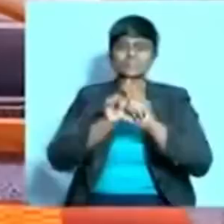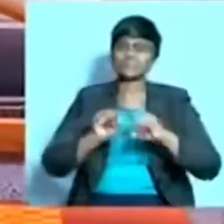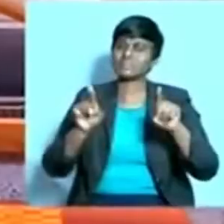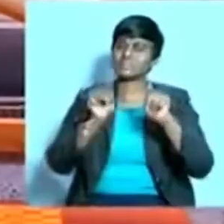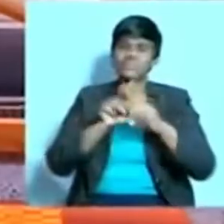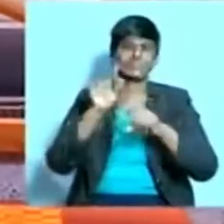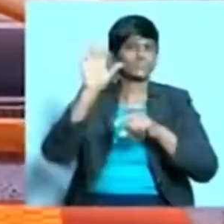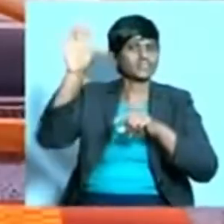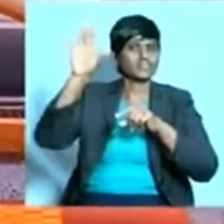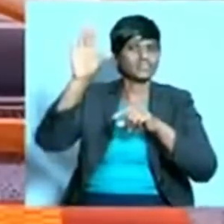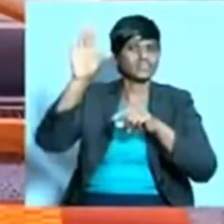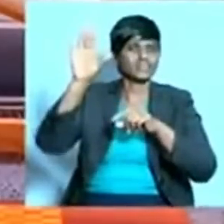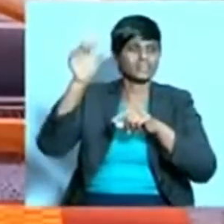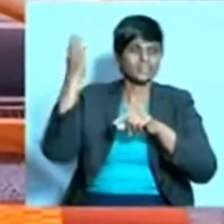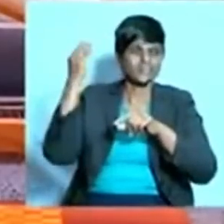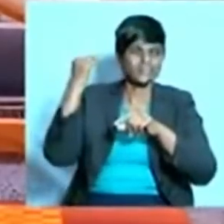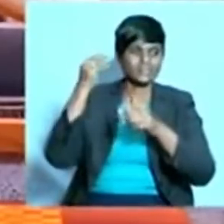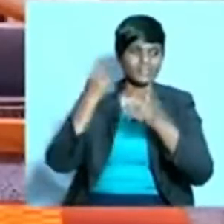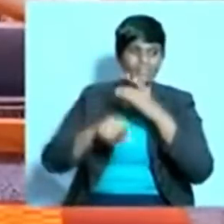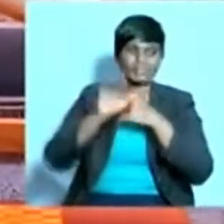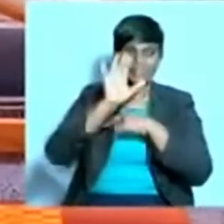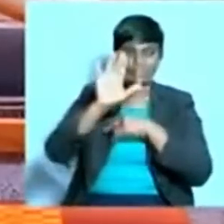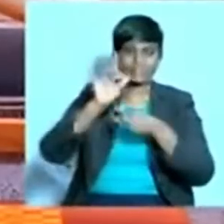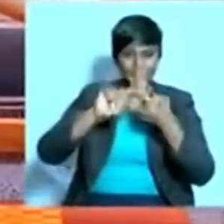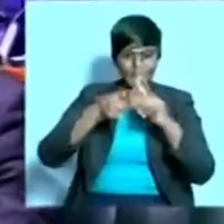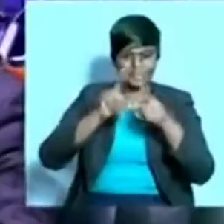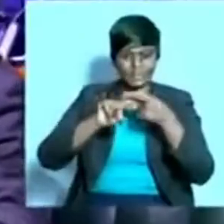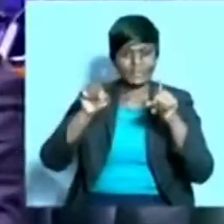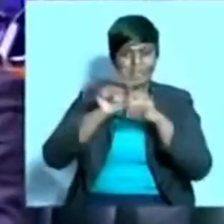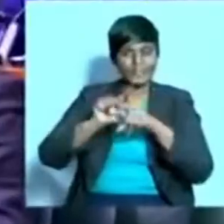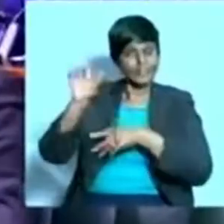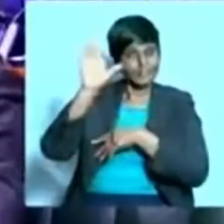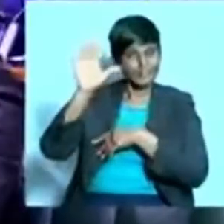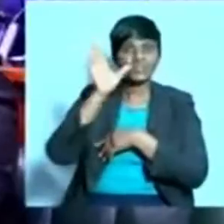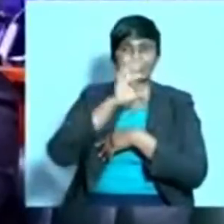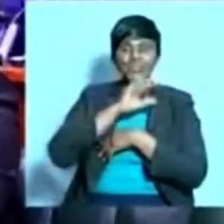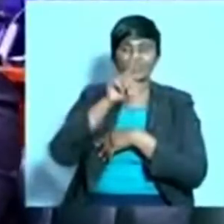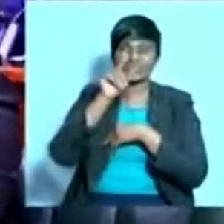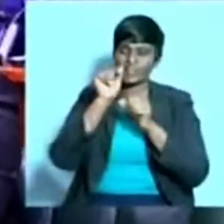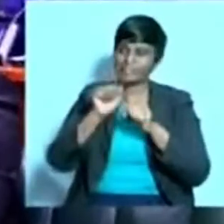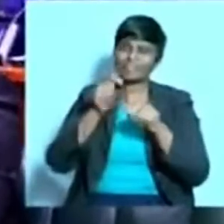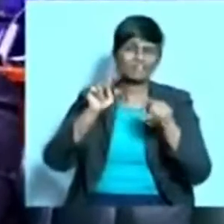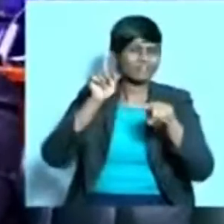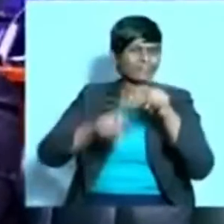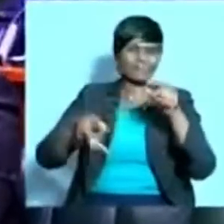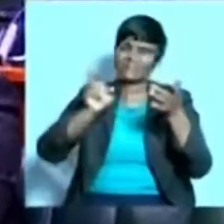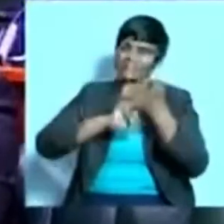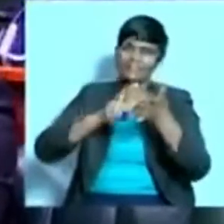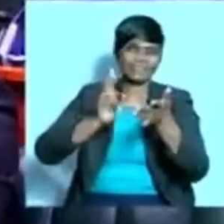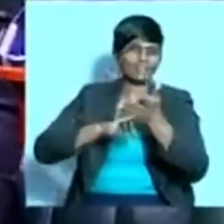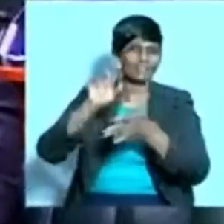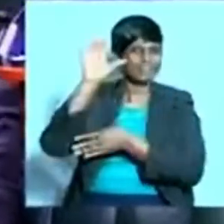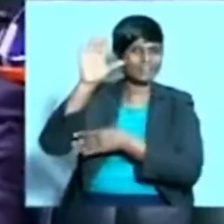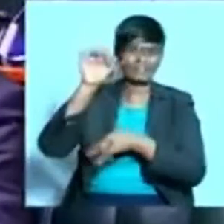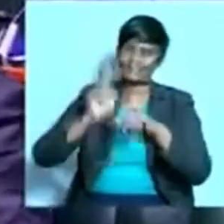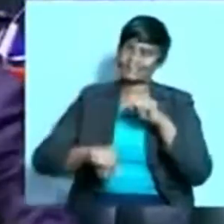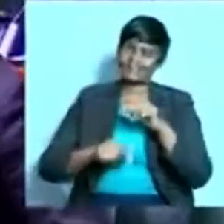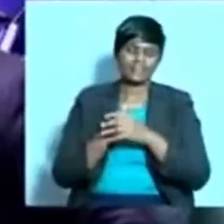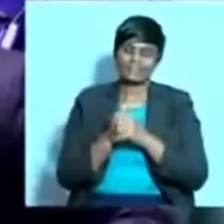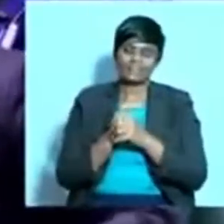of order that was raised by one of your colleagues. You cannot repeat a point of order